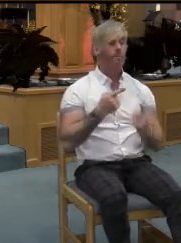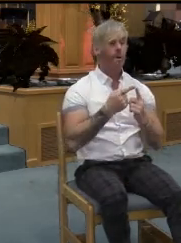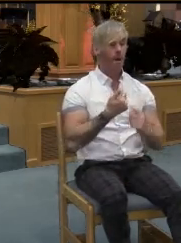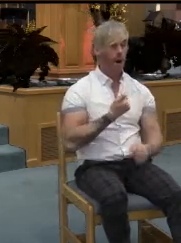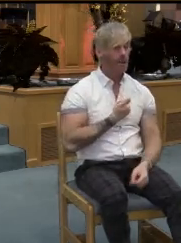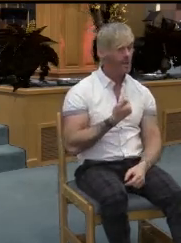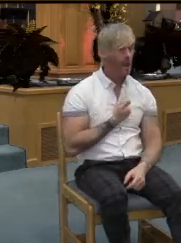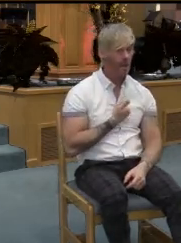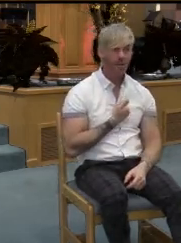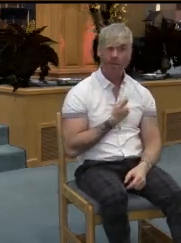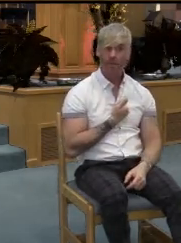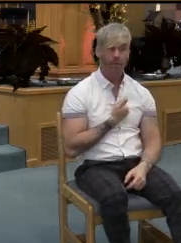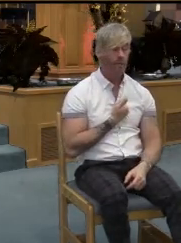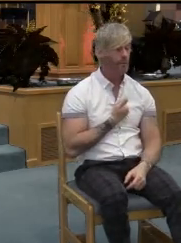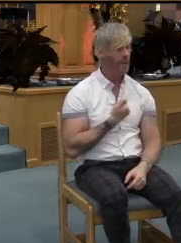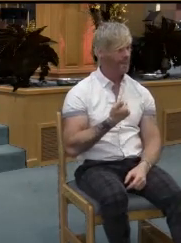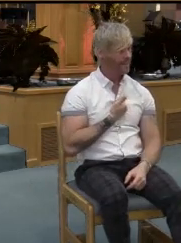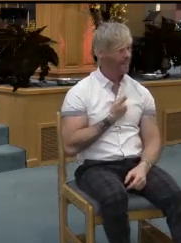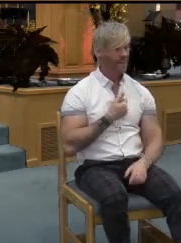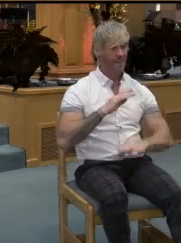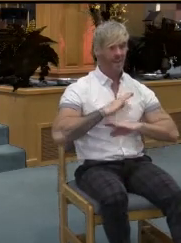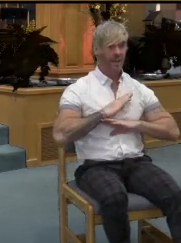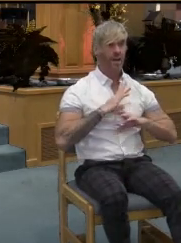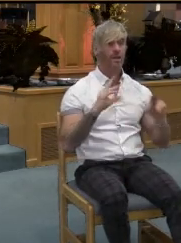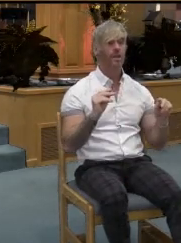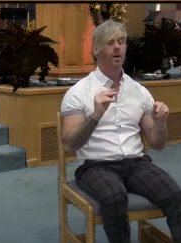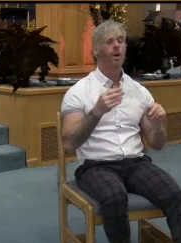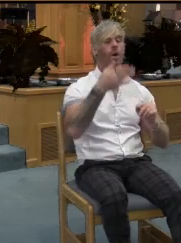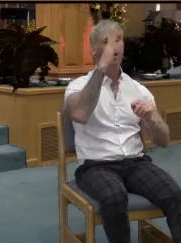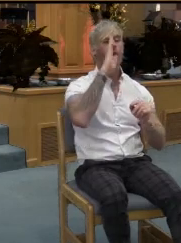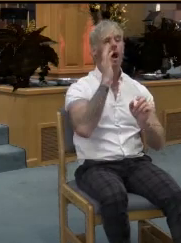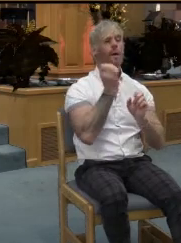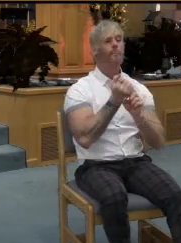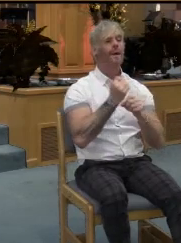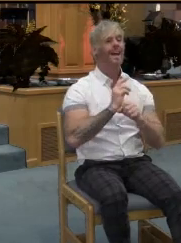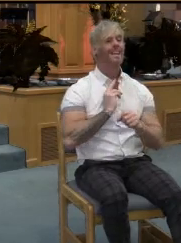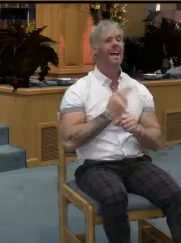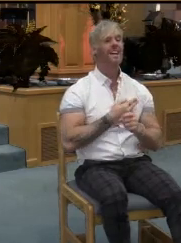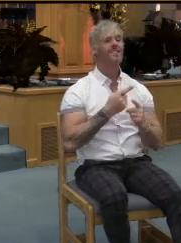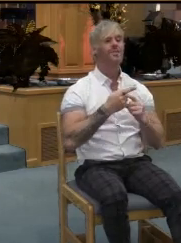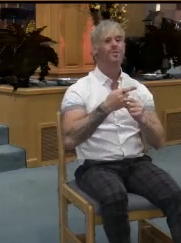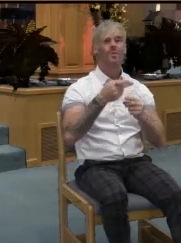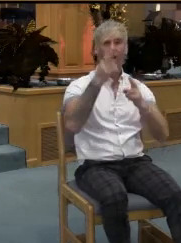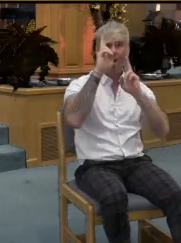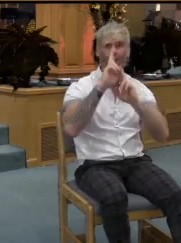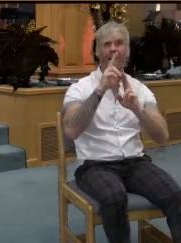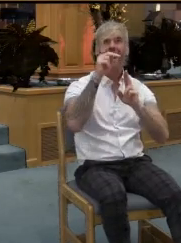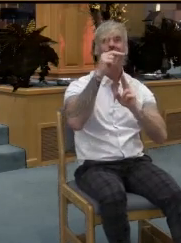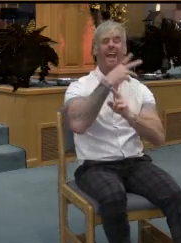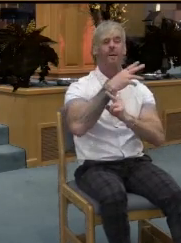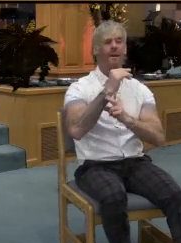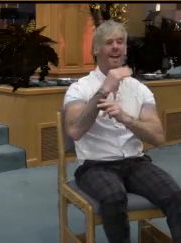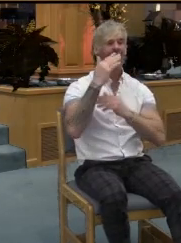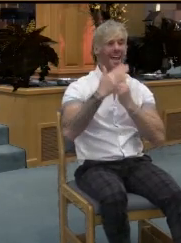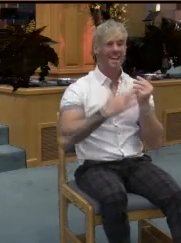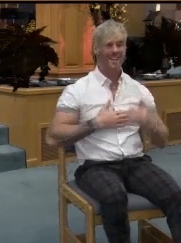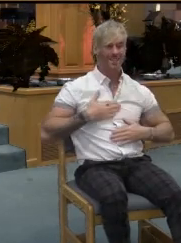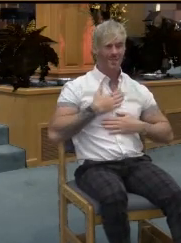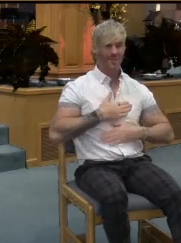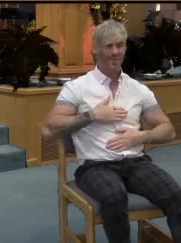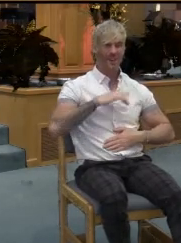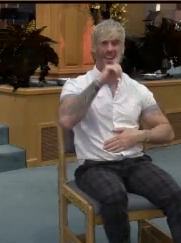our selfish satisfaction. God created us to glorify Him and enjoy Him from all eternity. That is the purpose of our